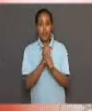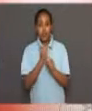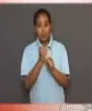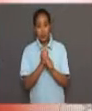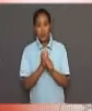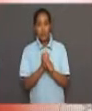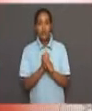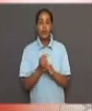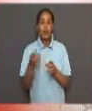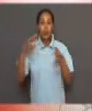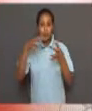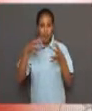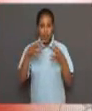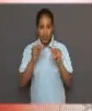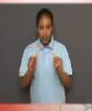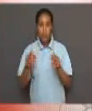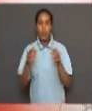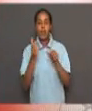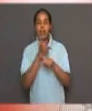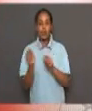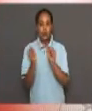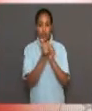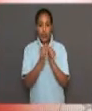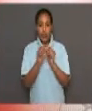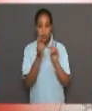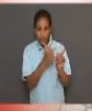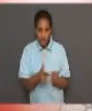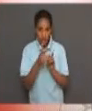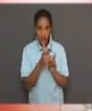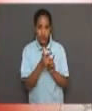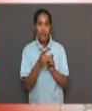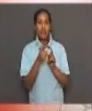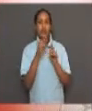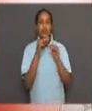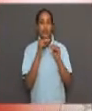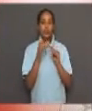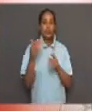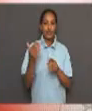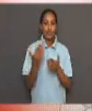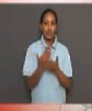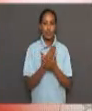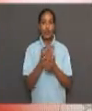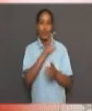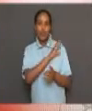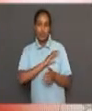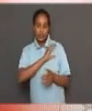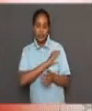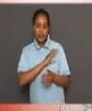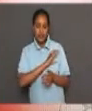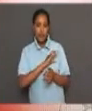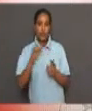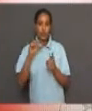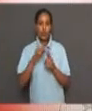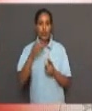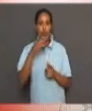by melting metals together, is a method of adding a range of new characteristics